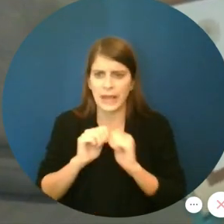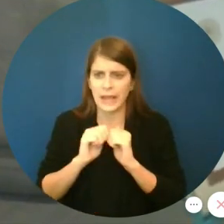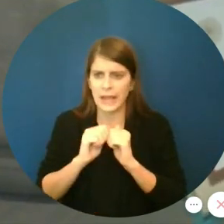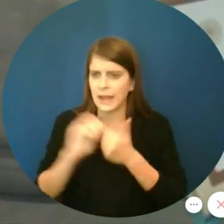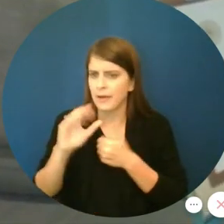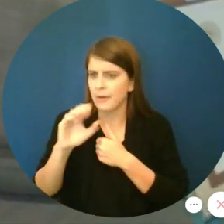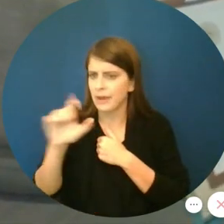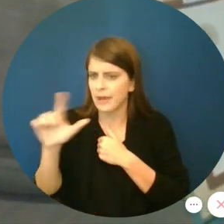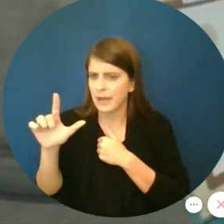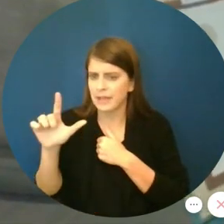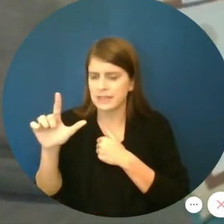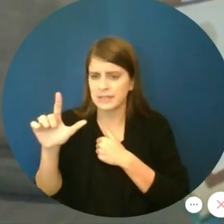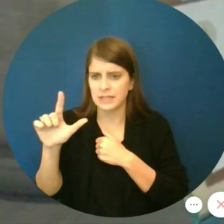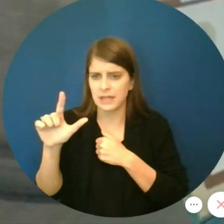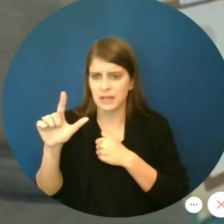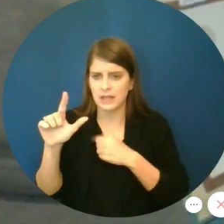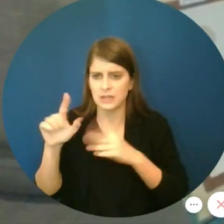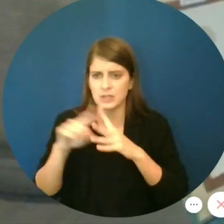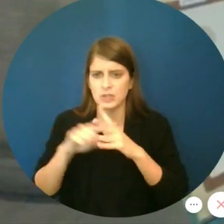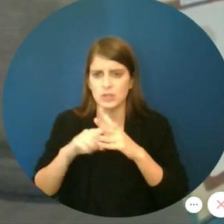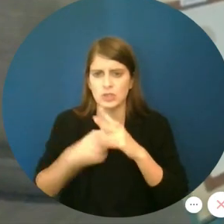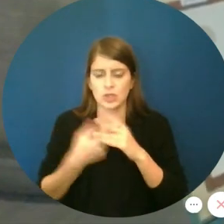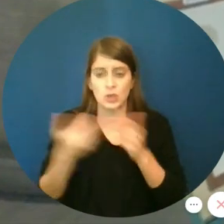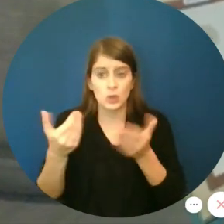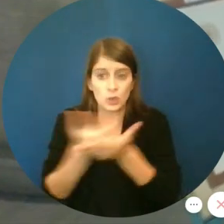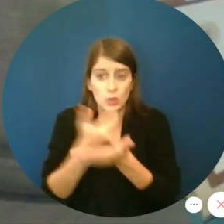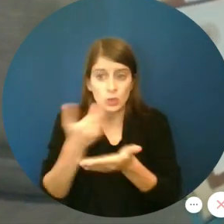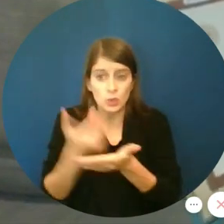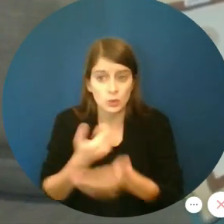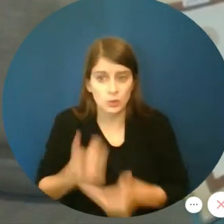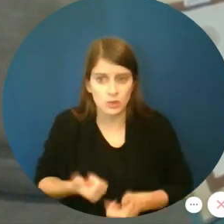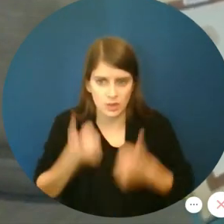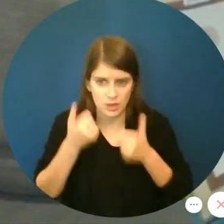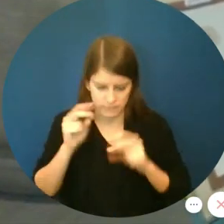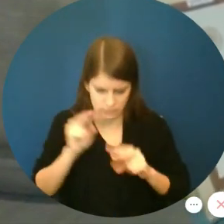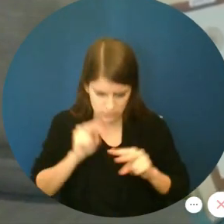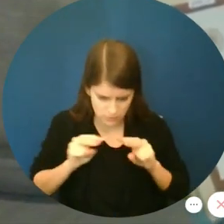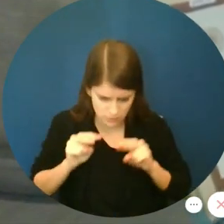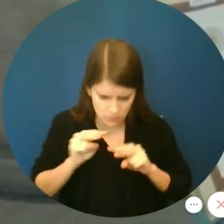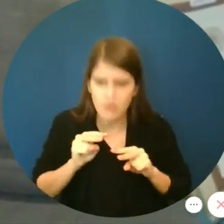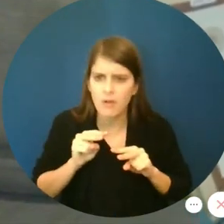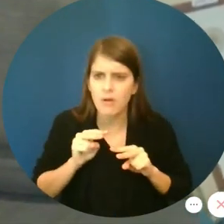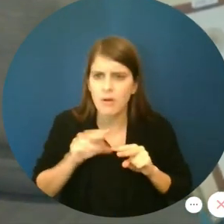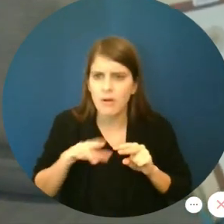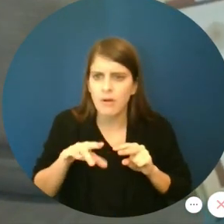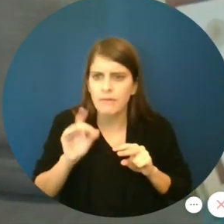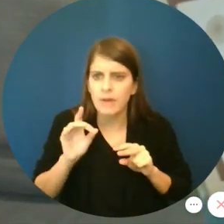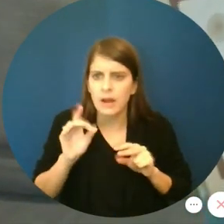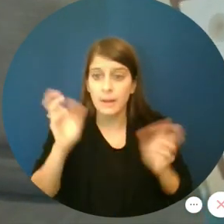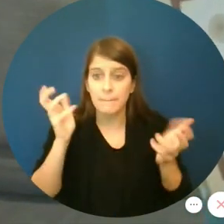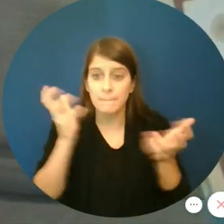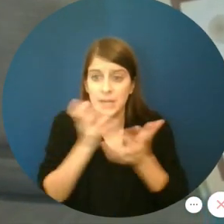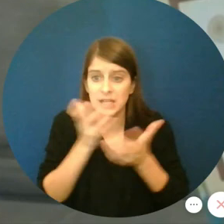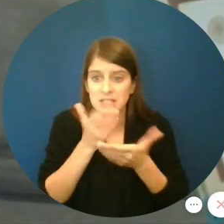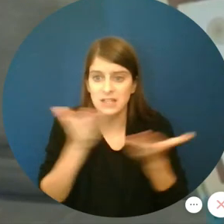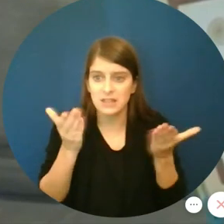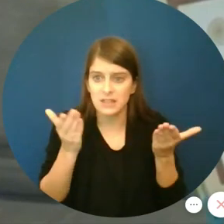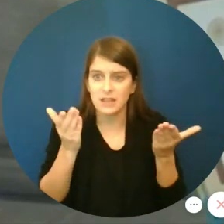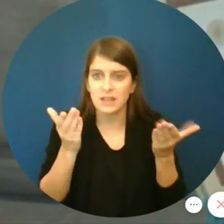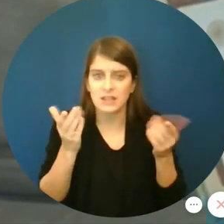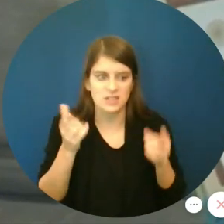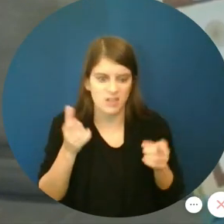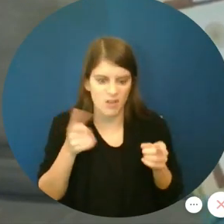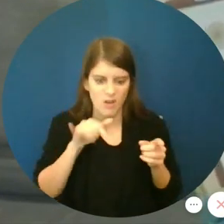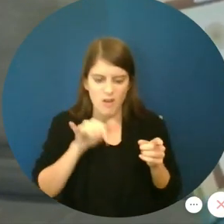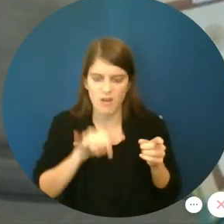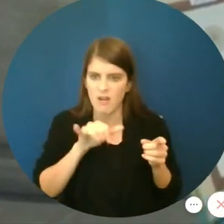sperm contacted the egg. As slight as a shiver, it signaled an amazing discovery. The egg cell directed